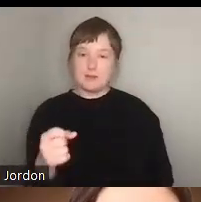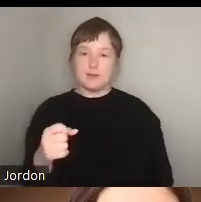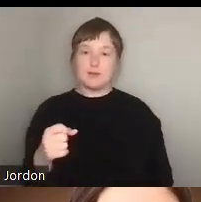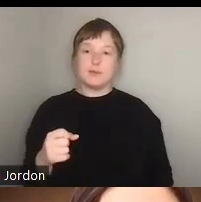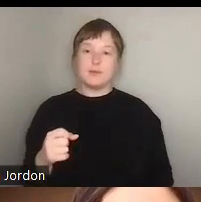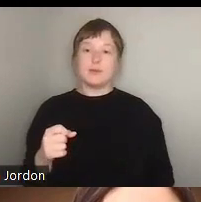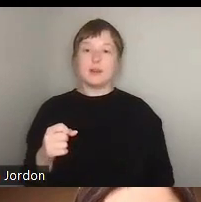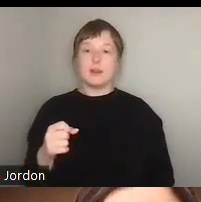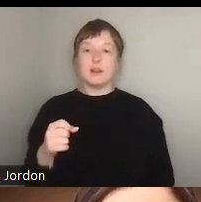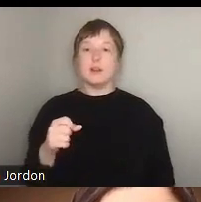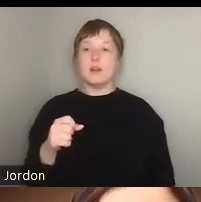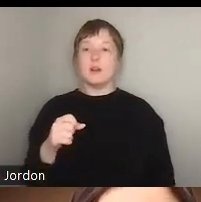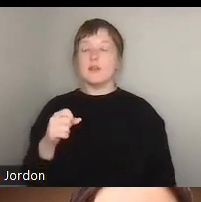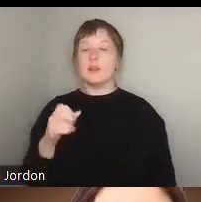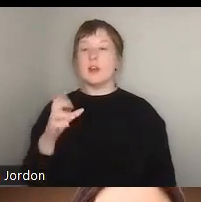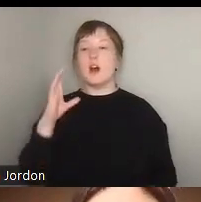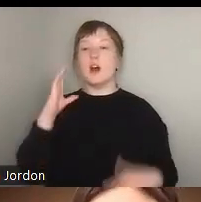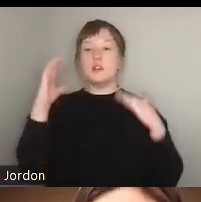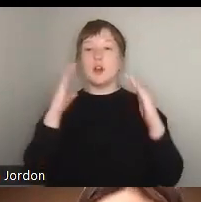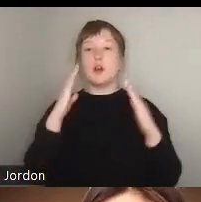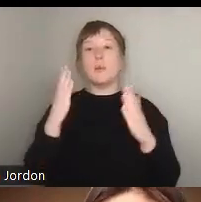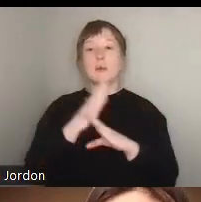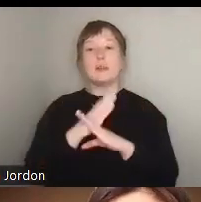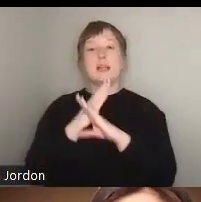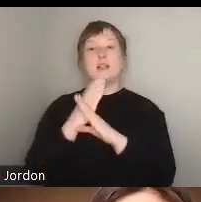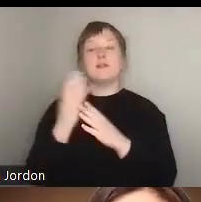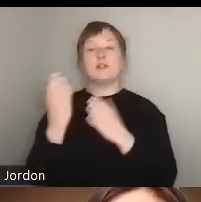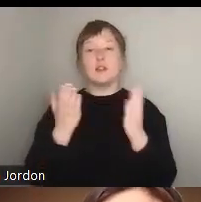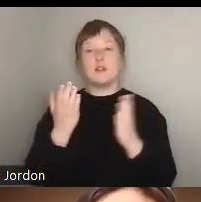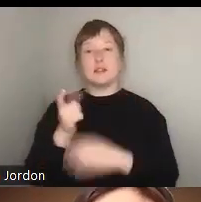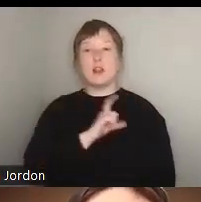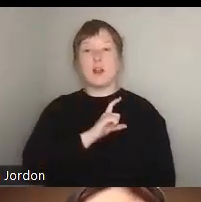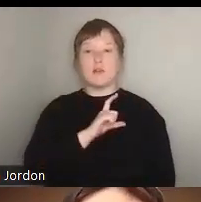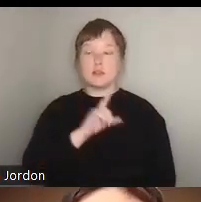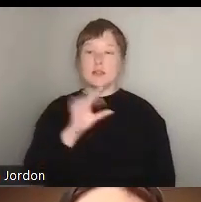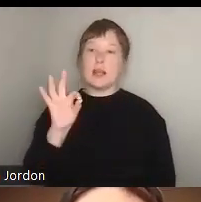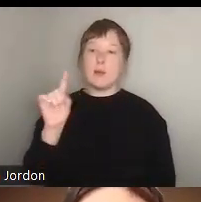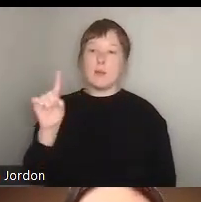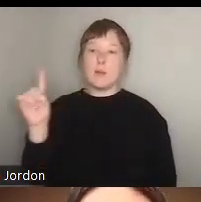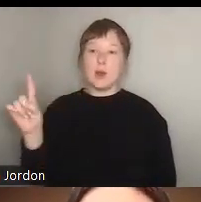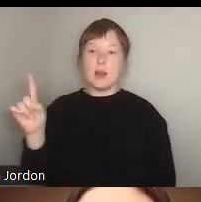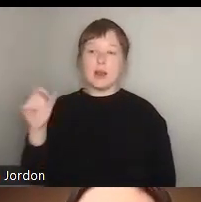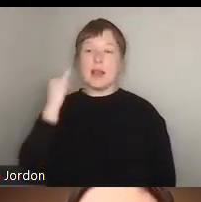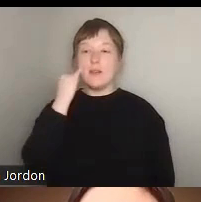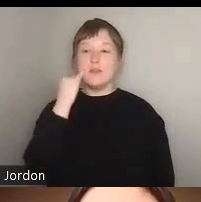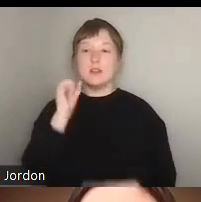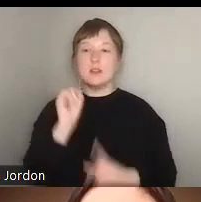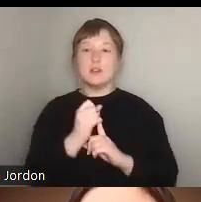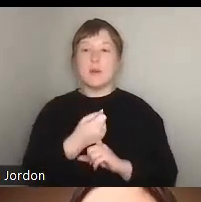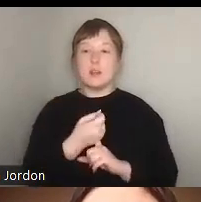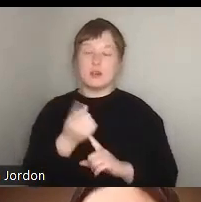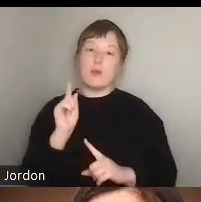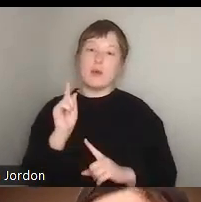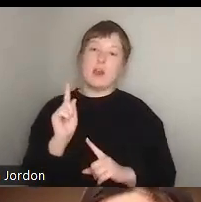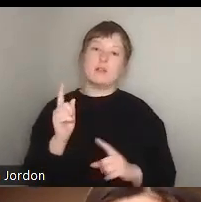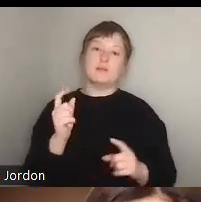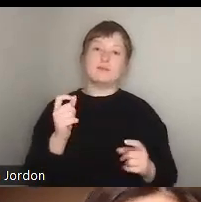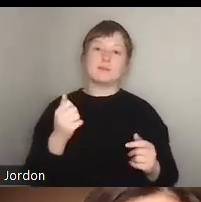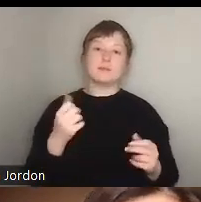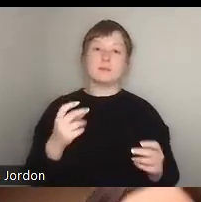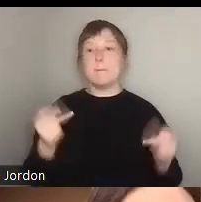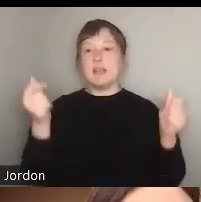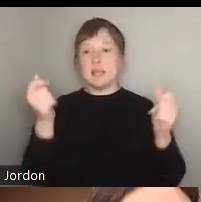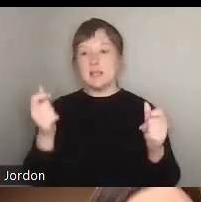to report to Adult Protective Services or law enforcement, like calling 911. If it's a situation where somebody is in immediate